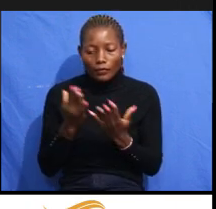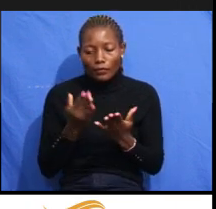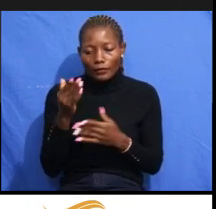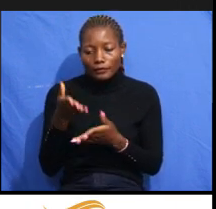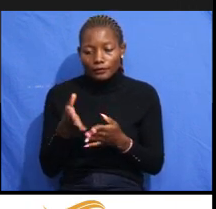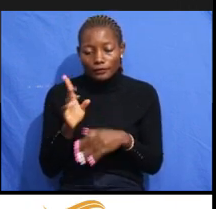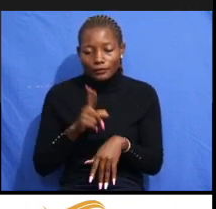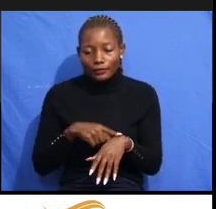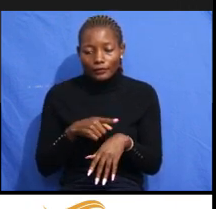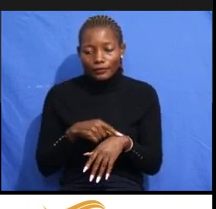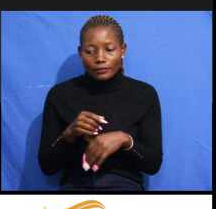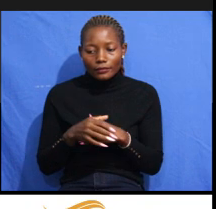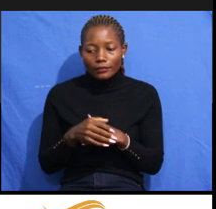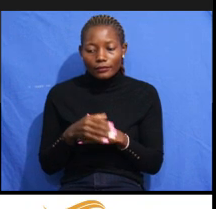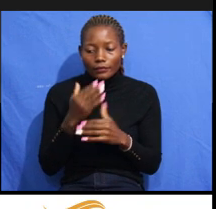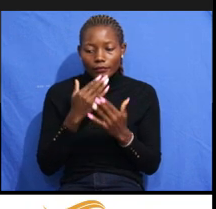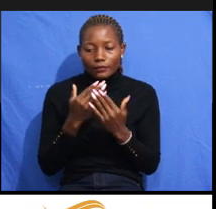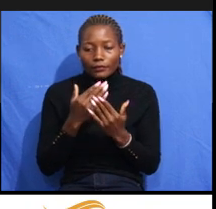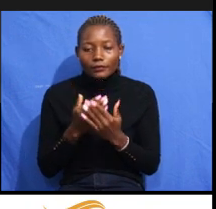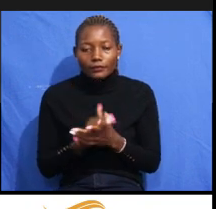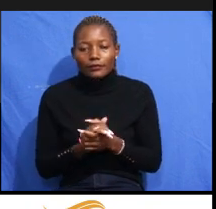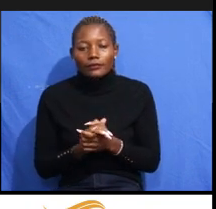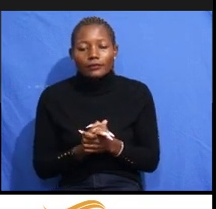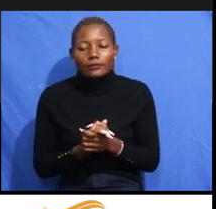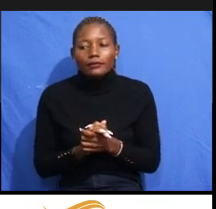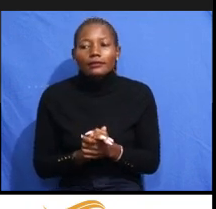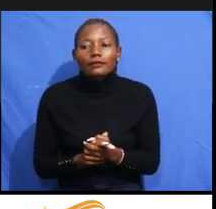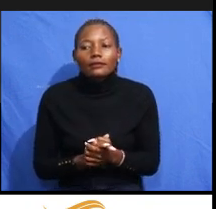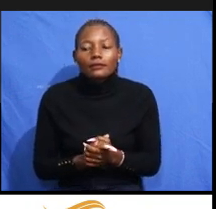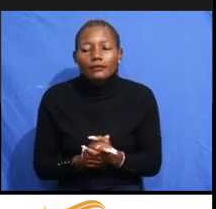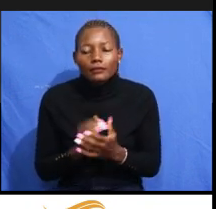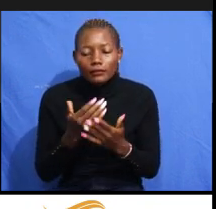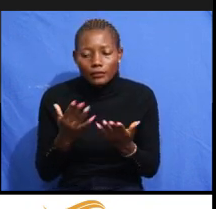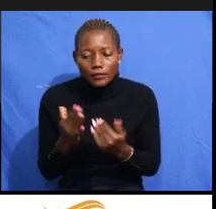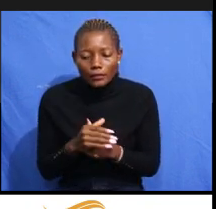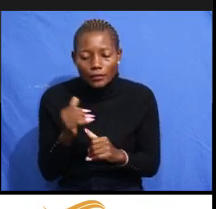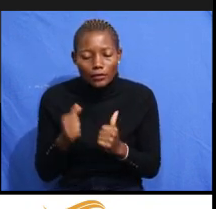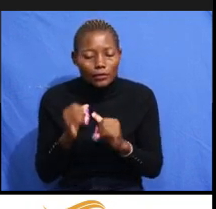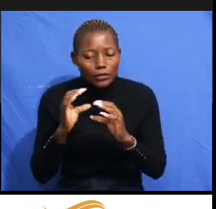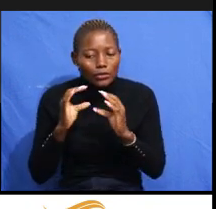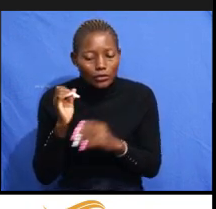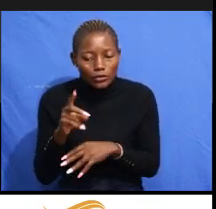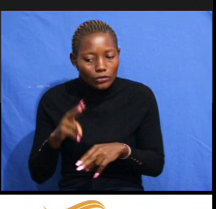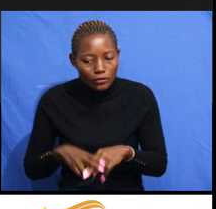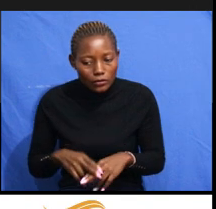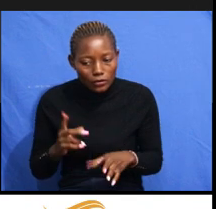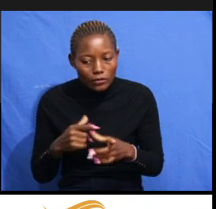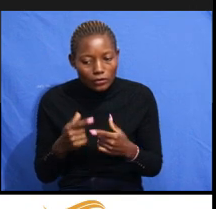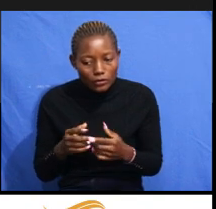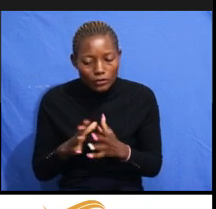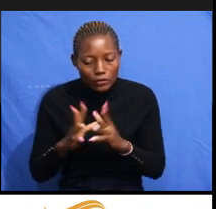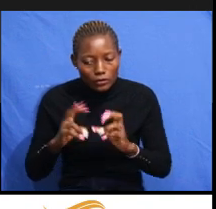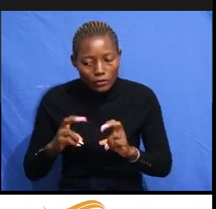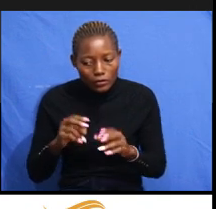peak. Thanks, Coach. Periodization. So it is Right. something that coaches need to sit down and really look at.